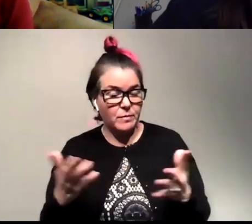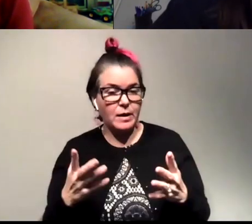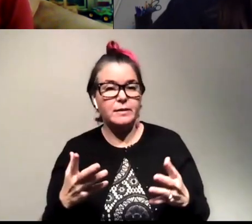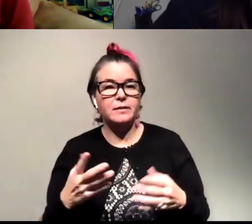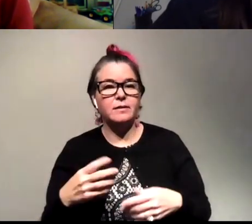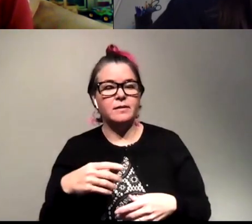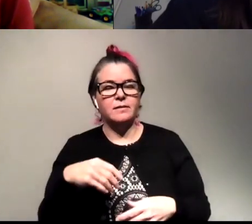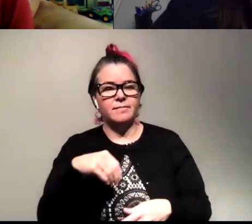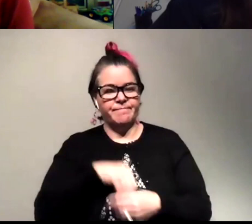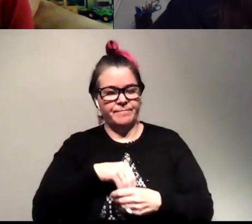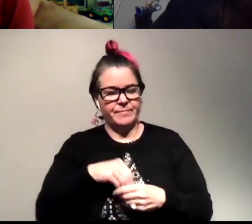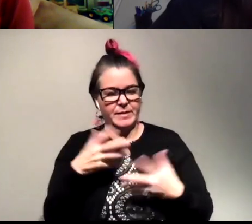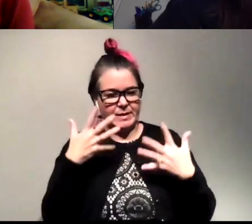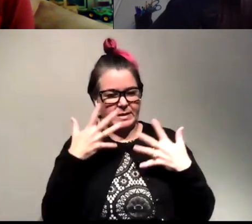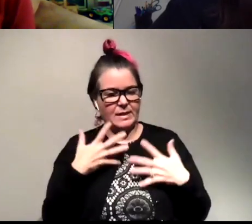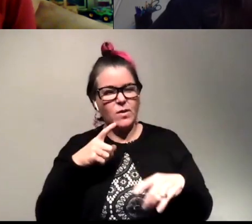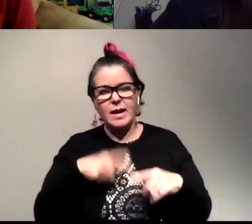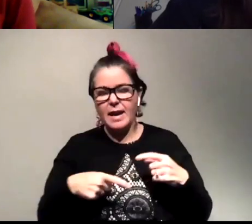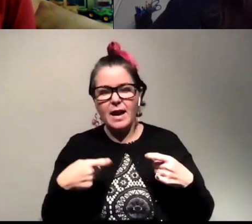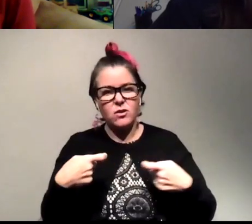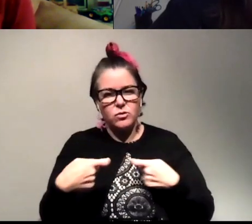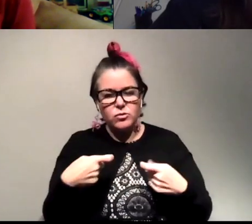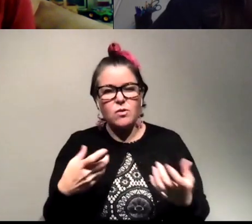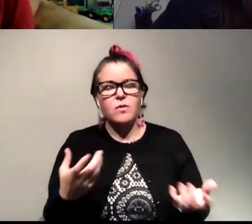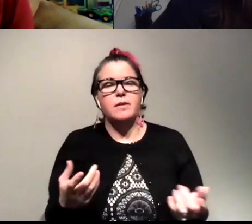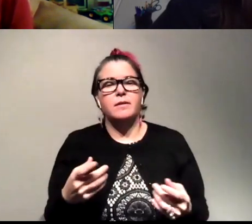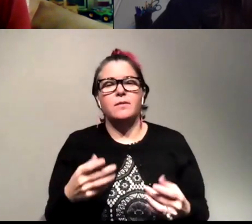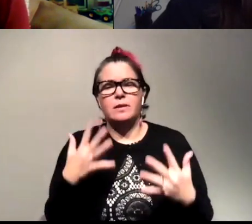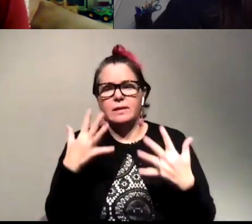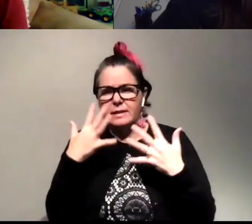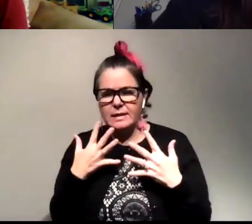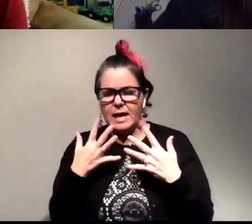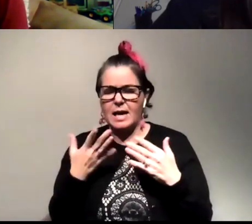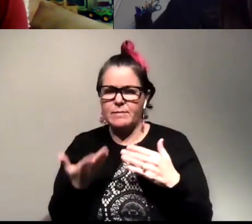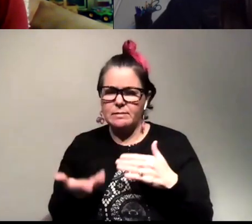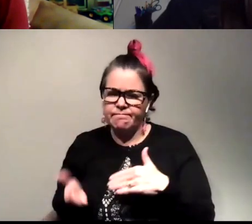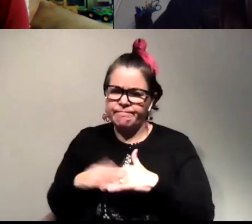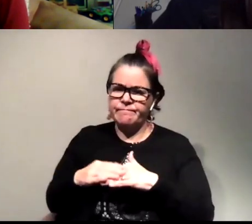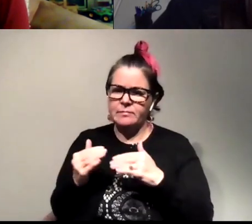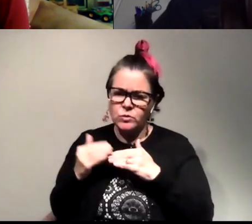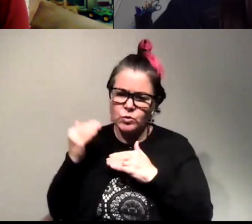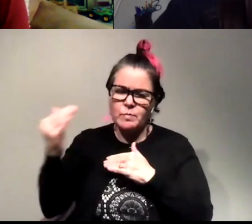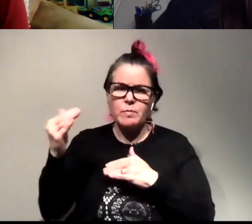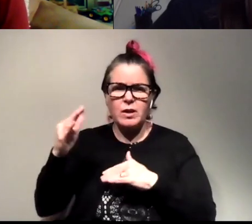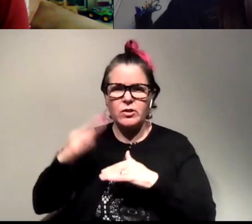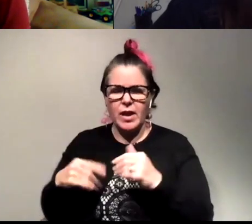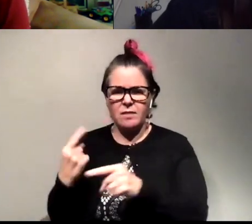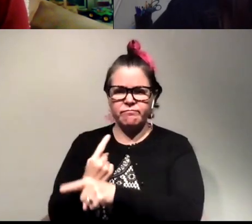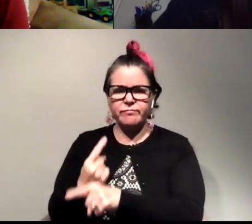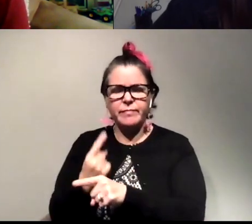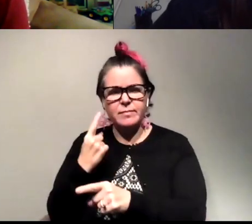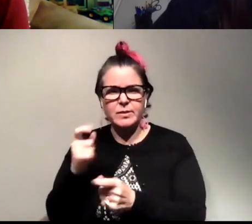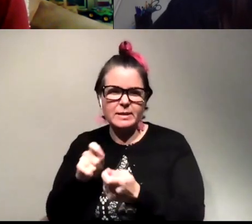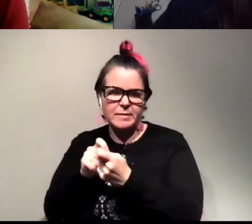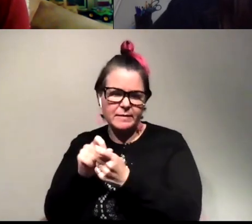we can't manage, or if we have sadness that is more than it should be for a particular